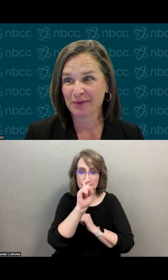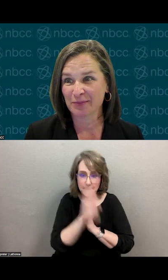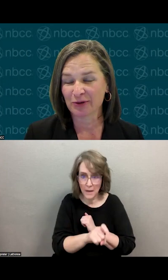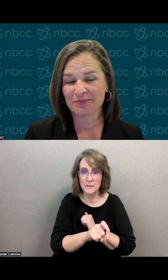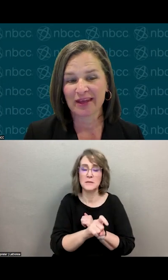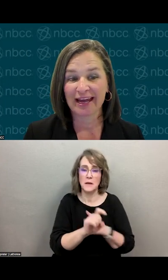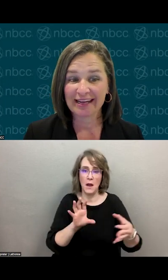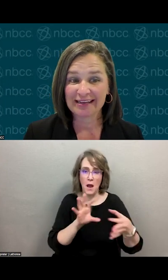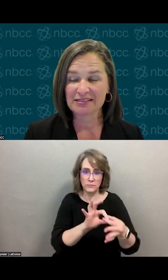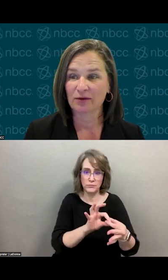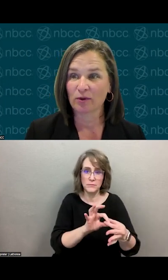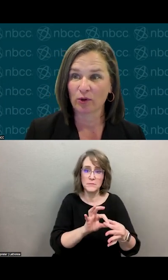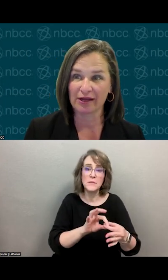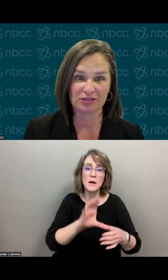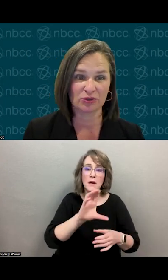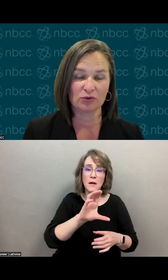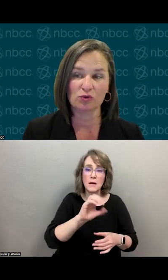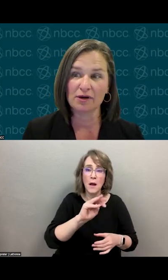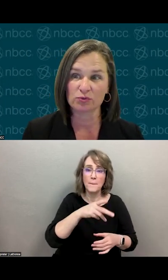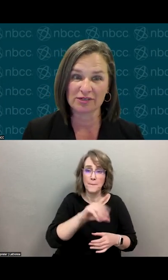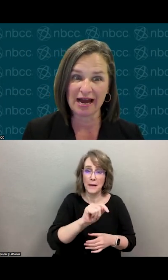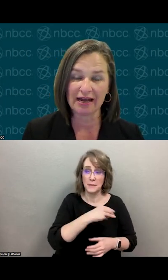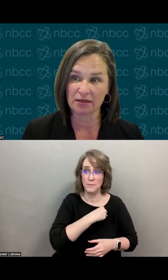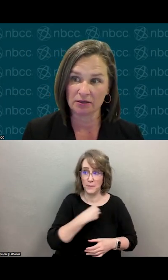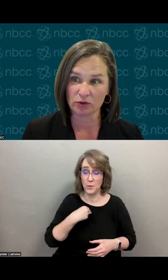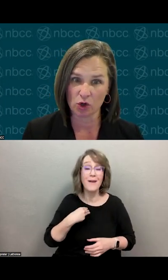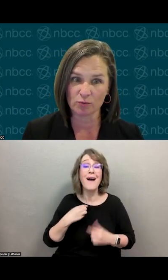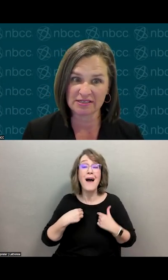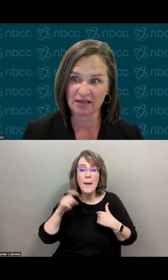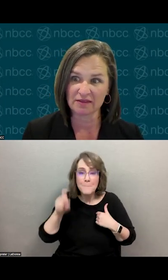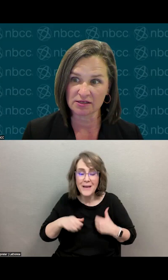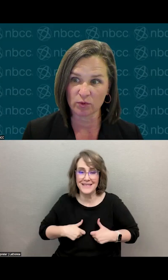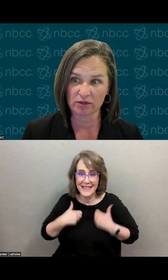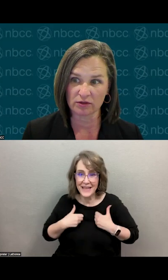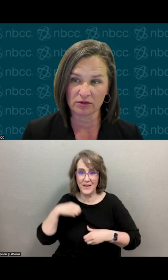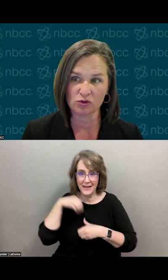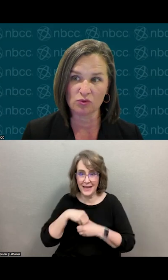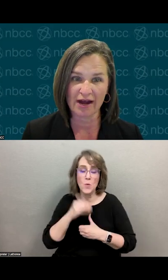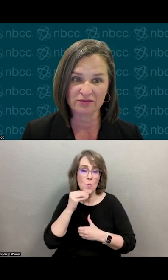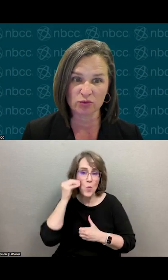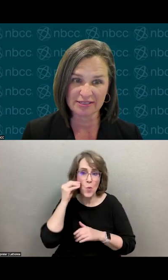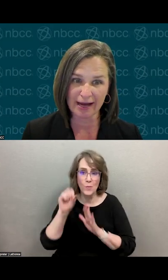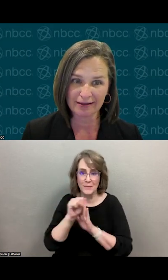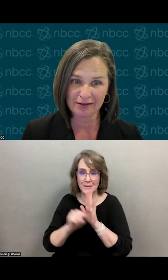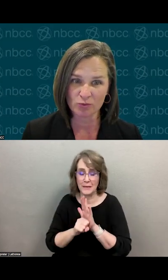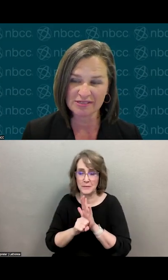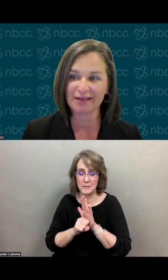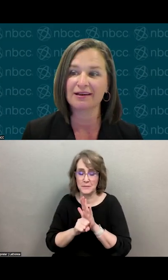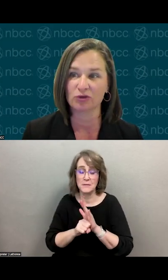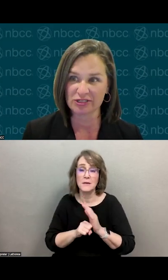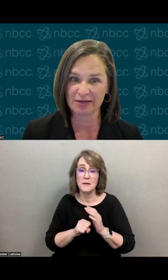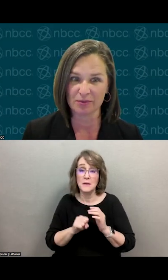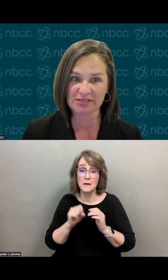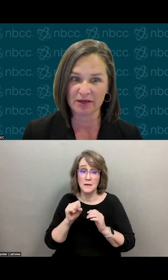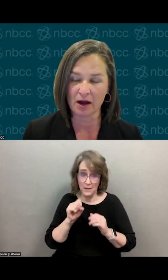compact member. And I want to point out too, you must reside in your home state. That is what you have to reside in the home state,